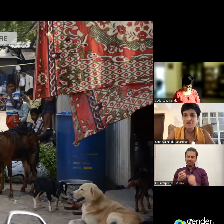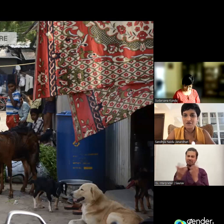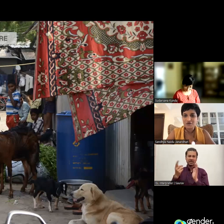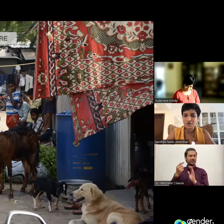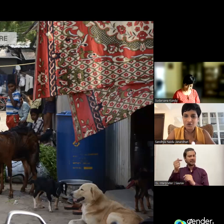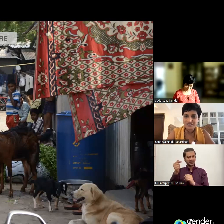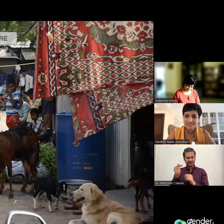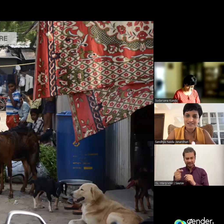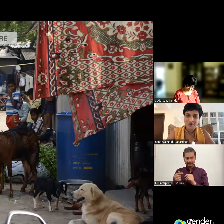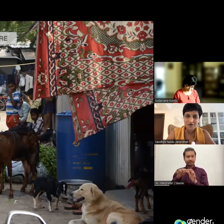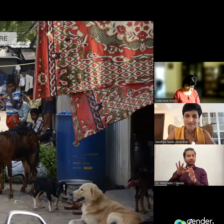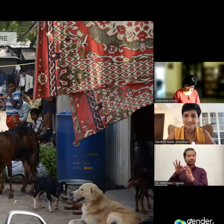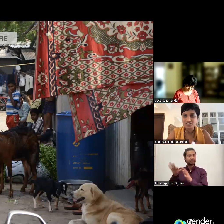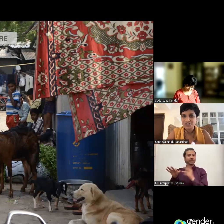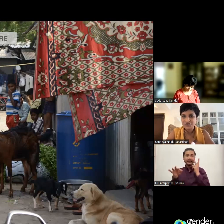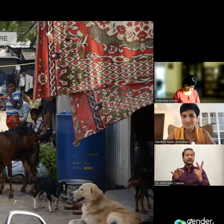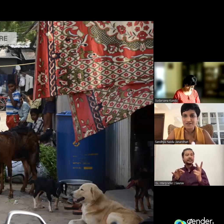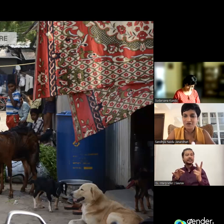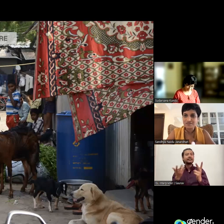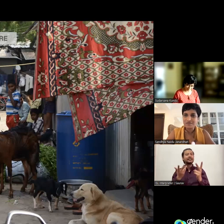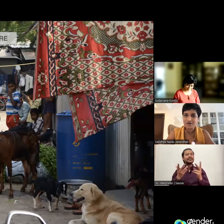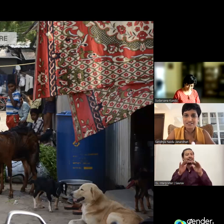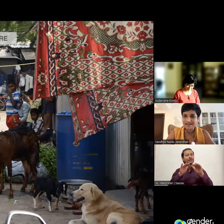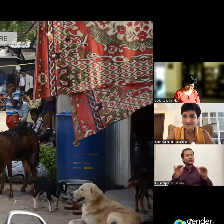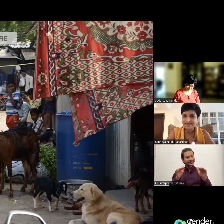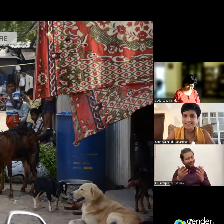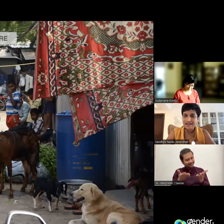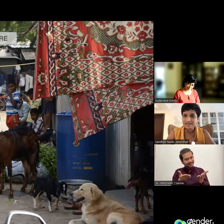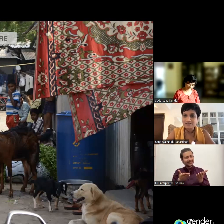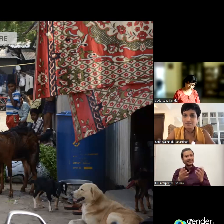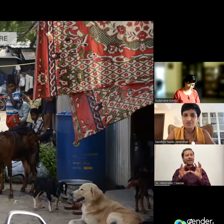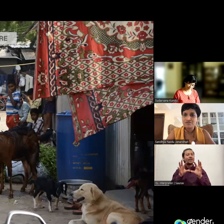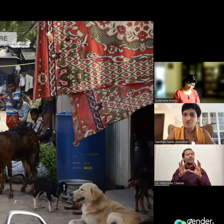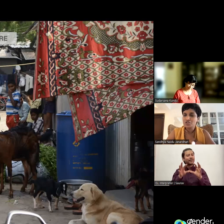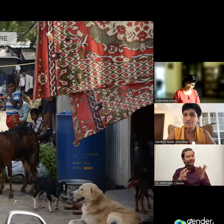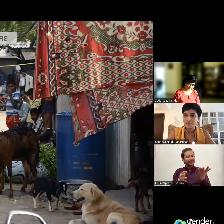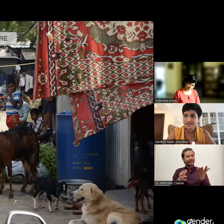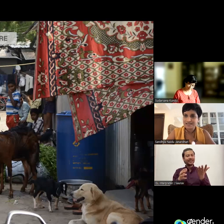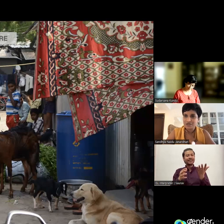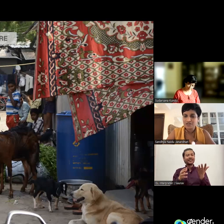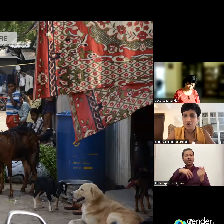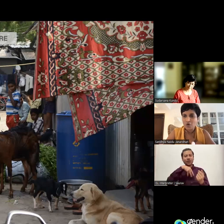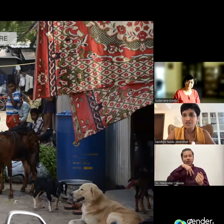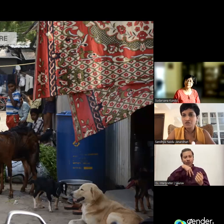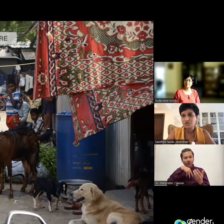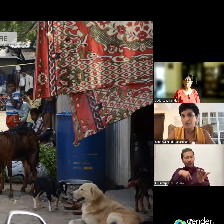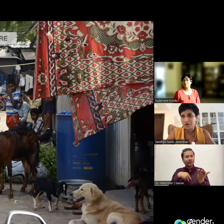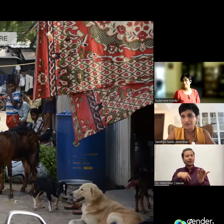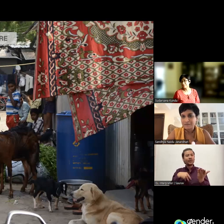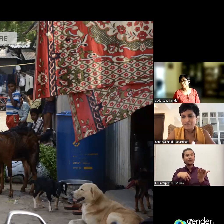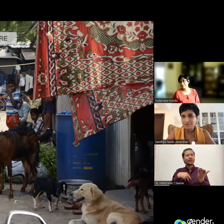shows, goats and dogs and children, all of them outside. And it's this beautiful social space because the homes are